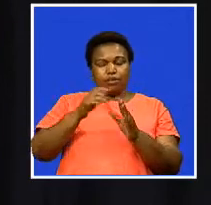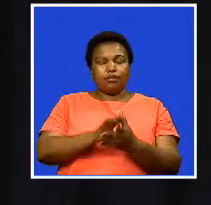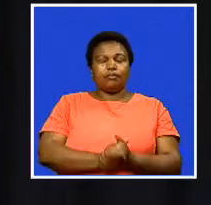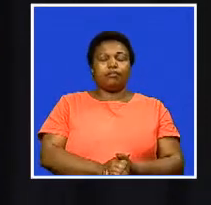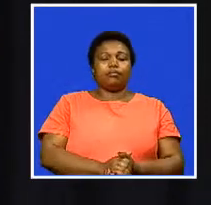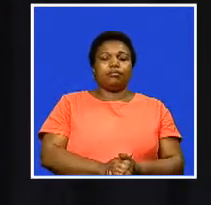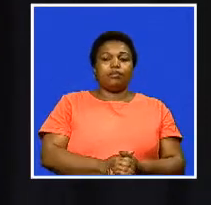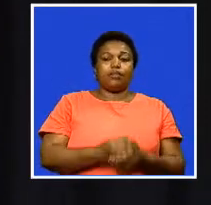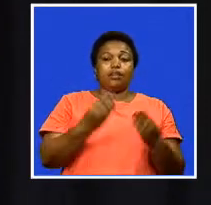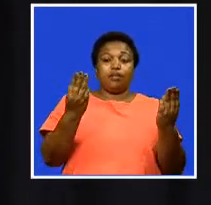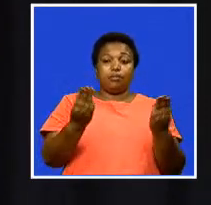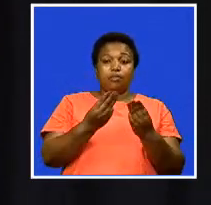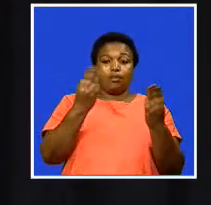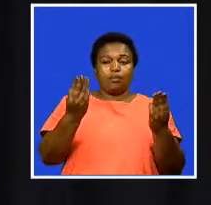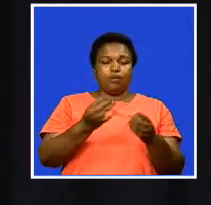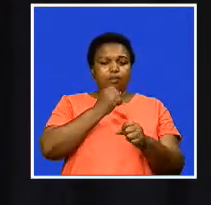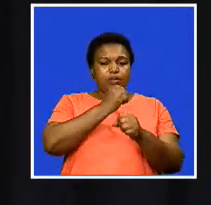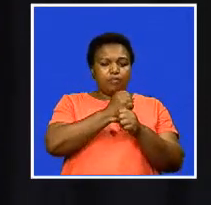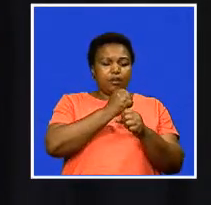tisebente mbuso